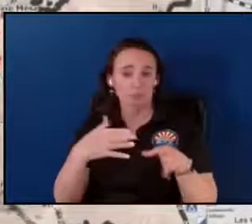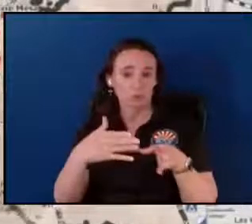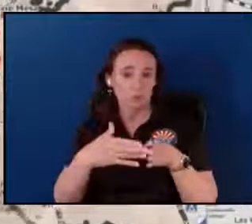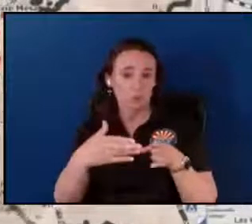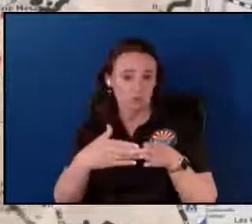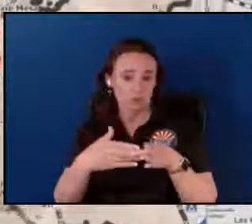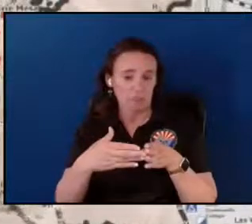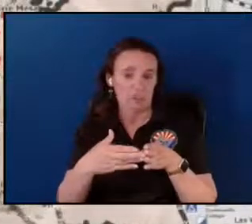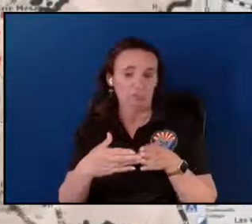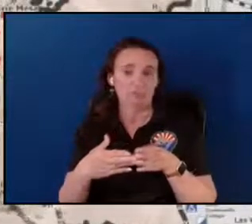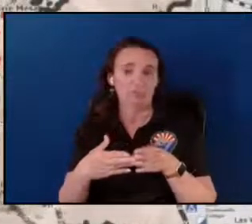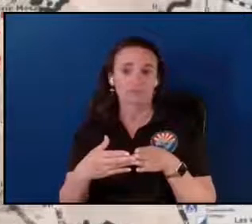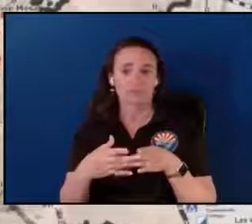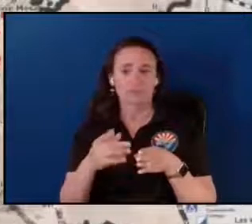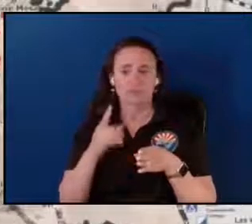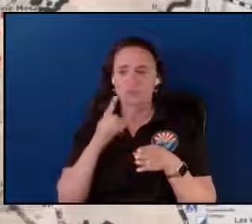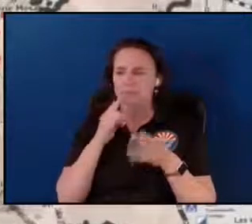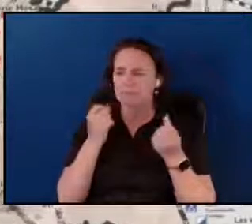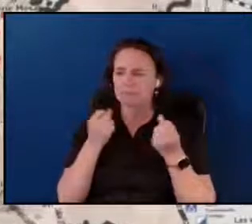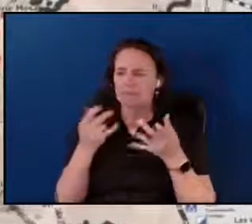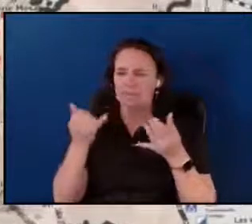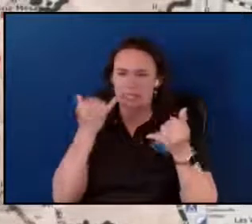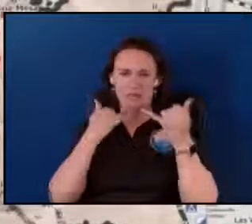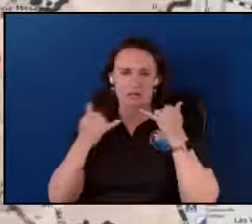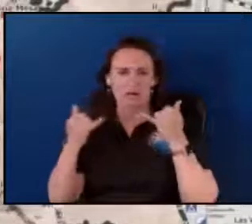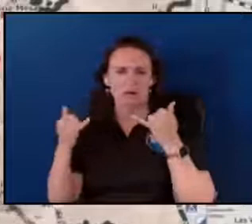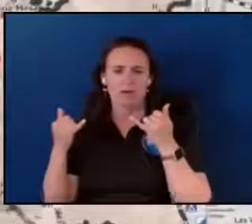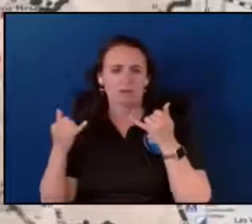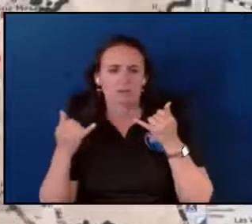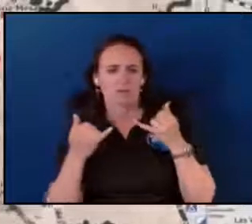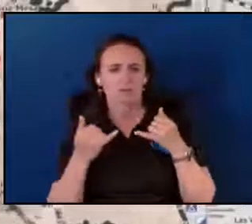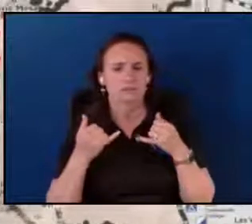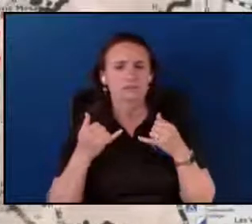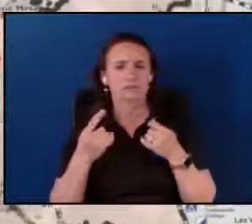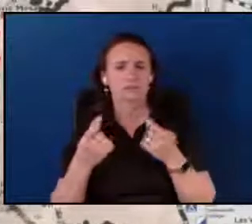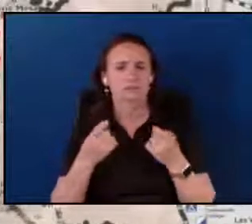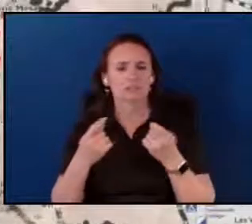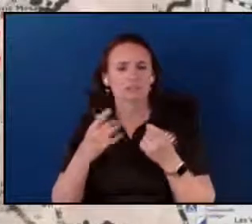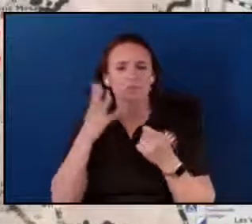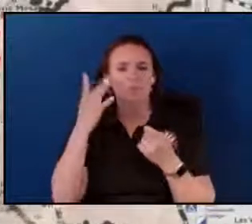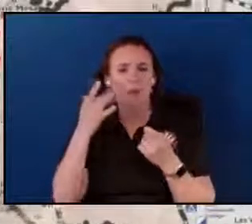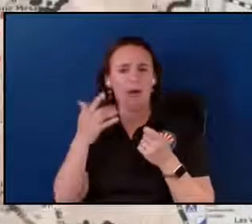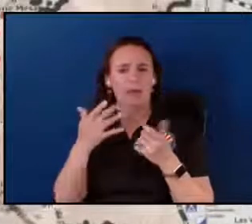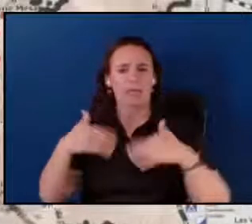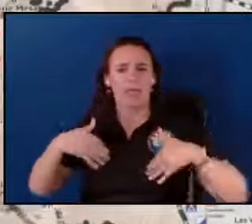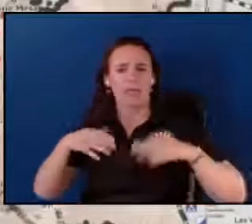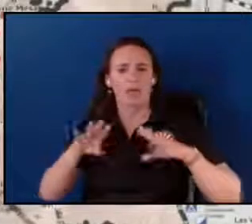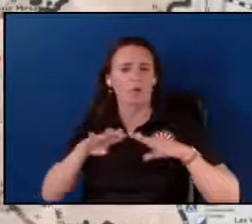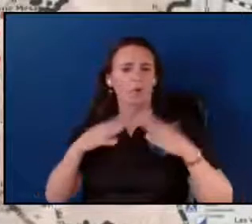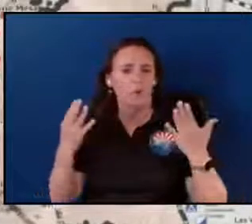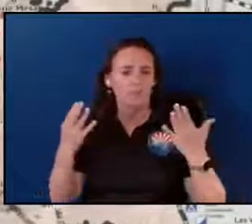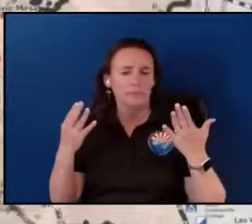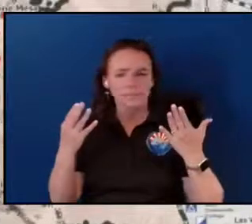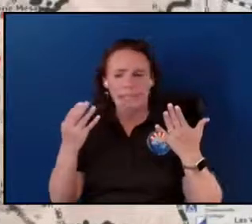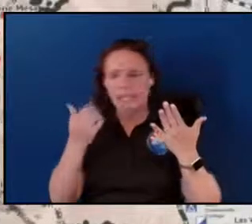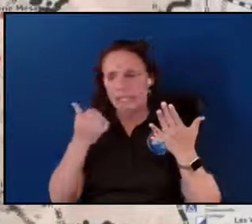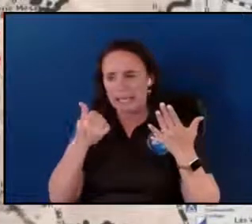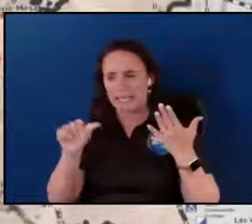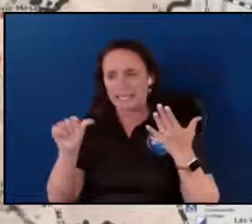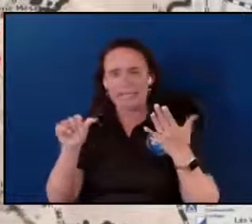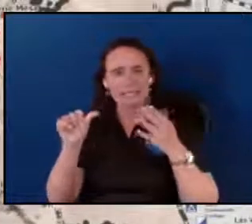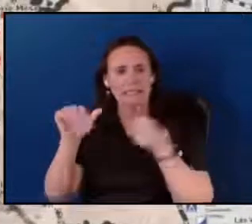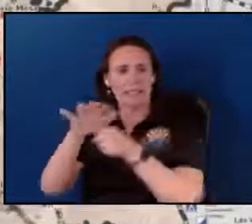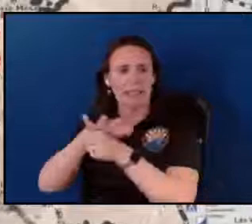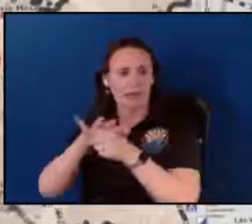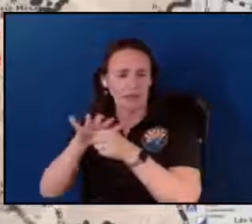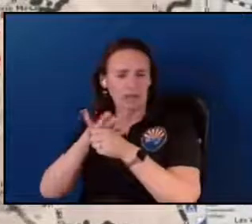that being said, I've been getting a lot of calls and questions and concerns as to why we haven't opened up any areas on that Pecos corridor. So I kind of